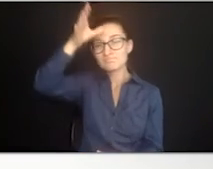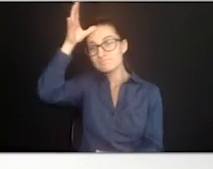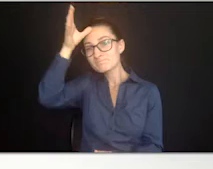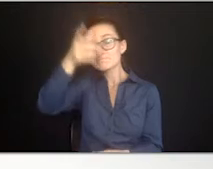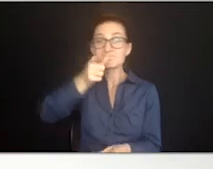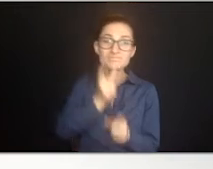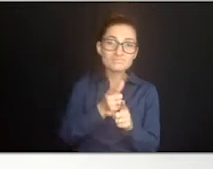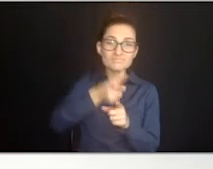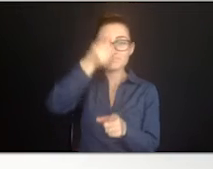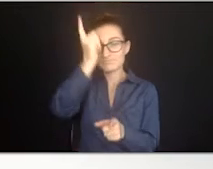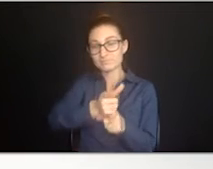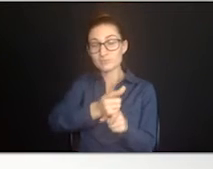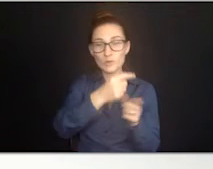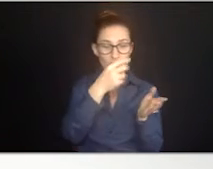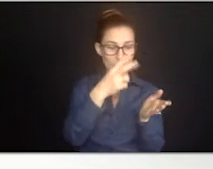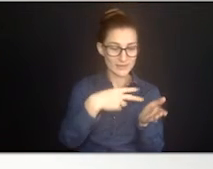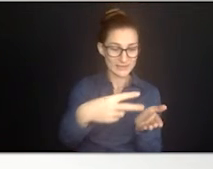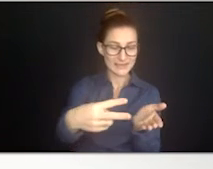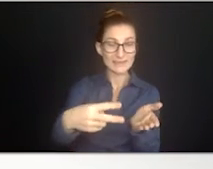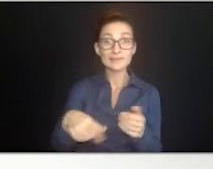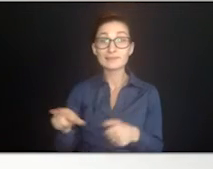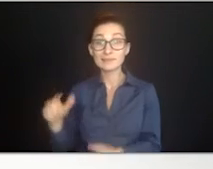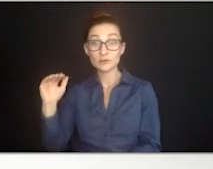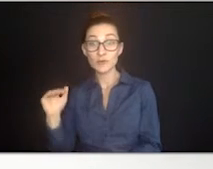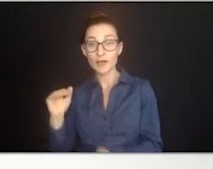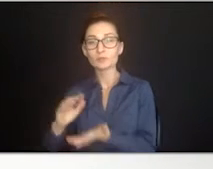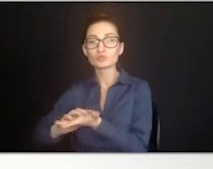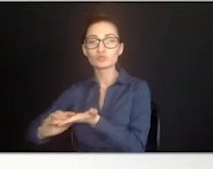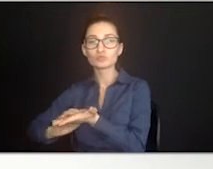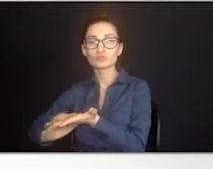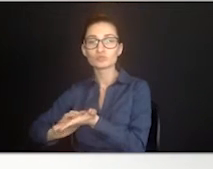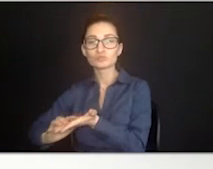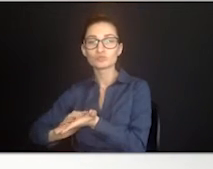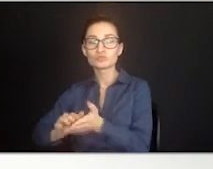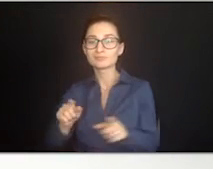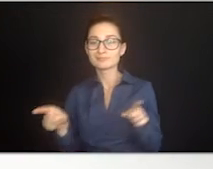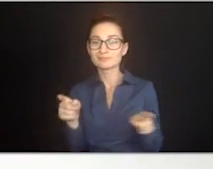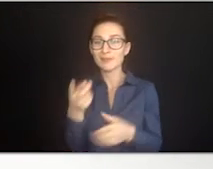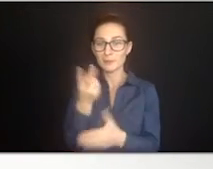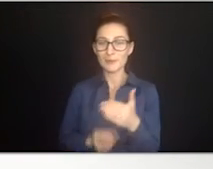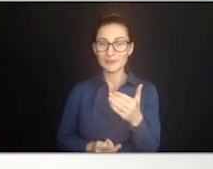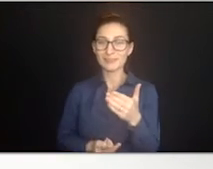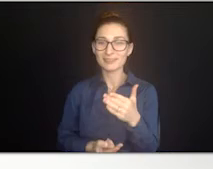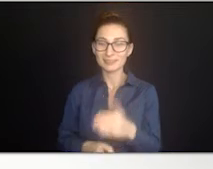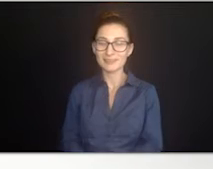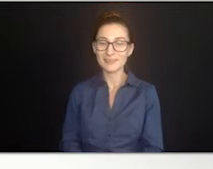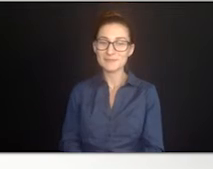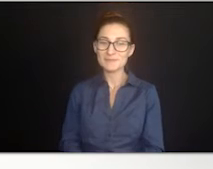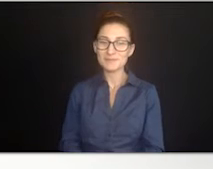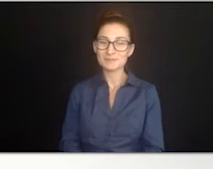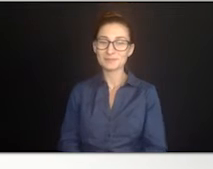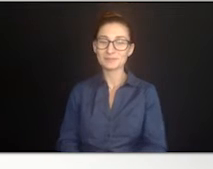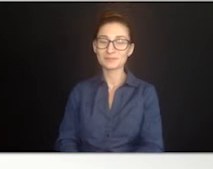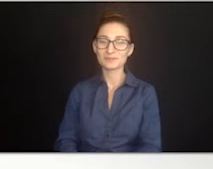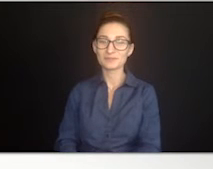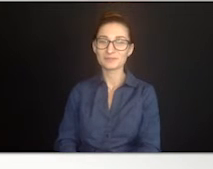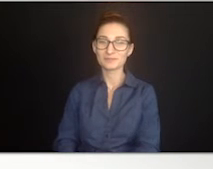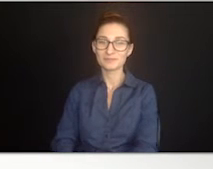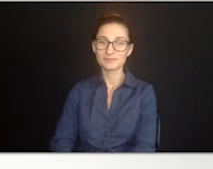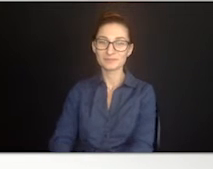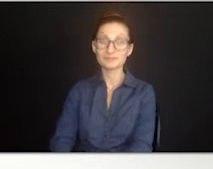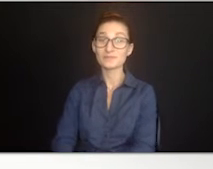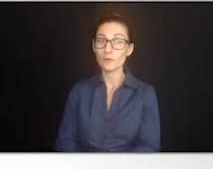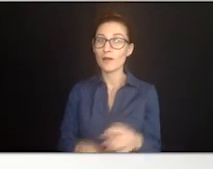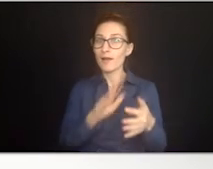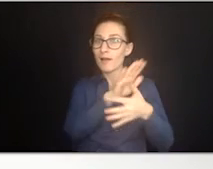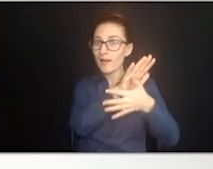older brothers and sisters to read, and it has the Braille right there in the book for the child who is a Braille reader. So that's what we do.